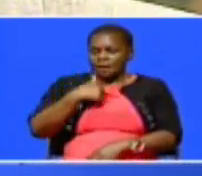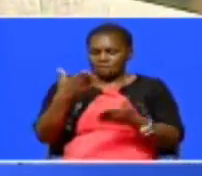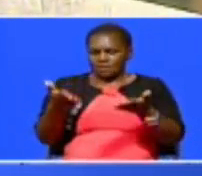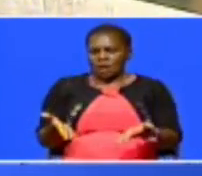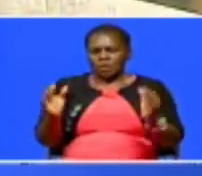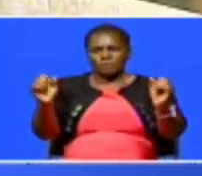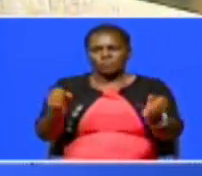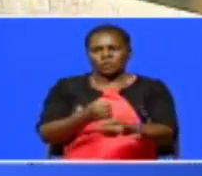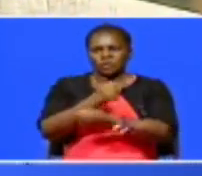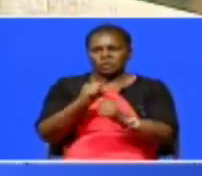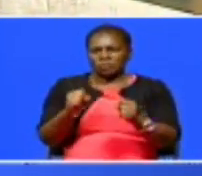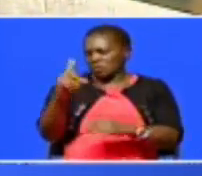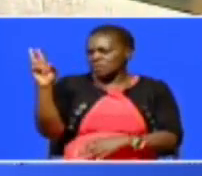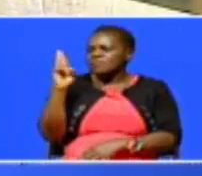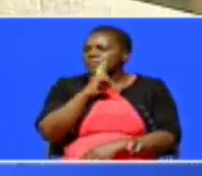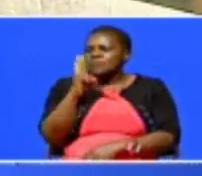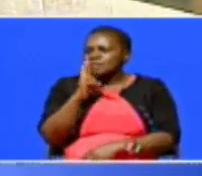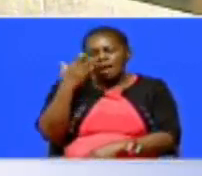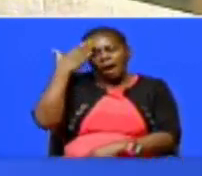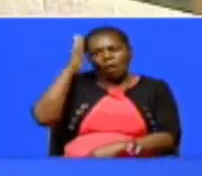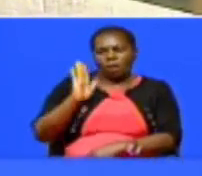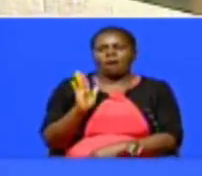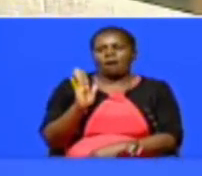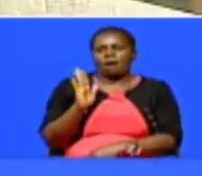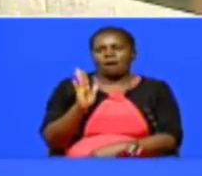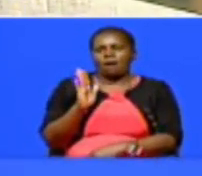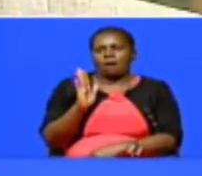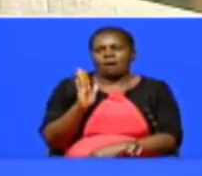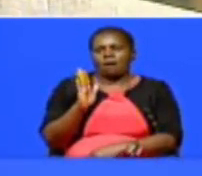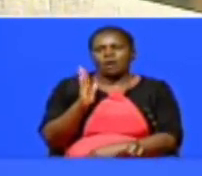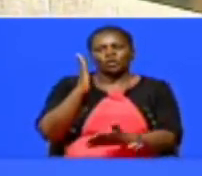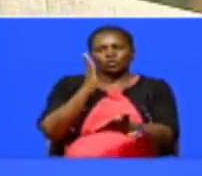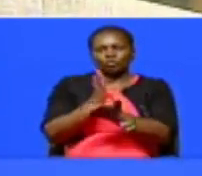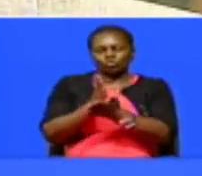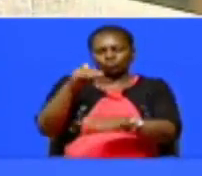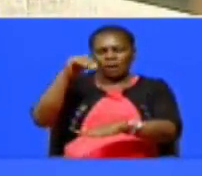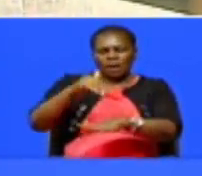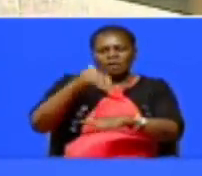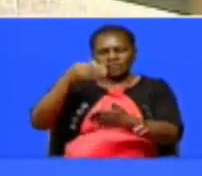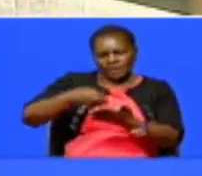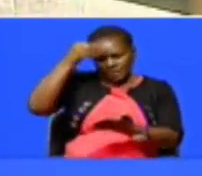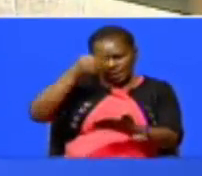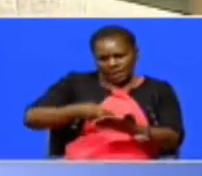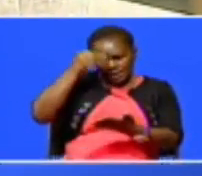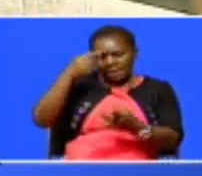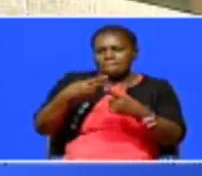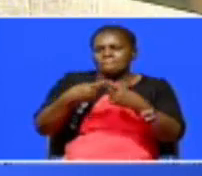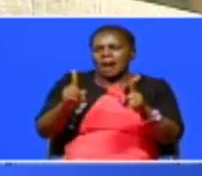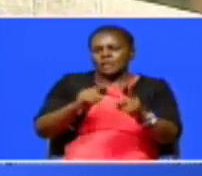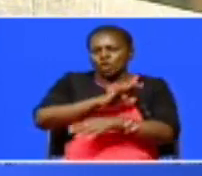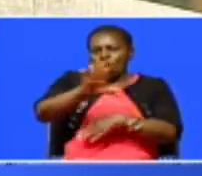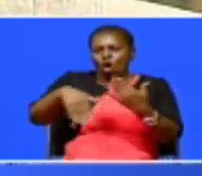you cannot just take risk. So we are aware that this thing has disrupted learning, but it is